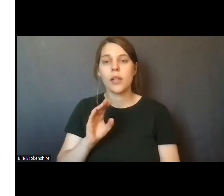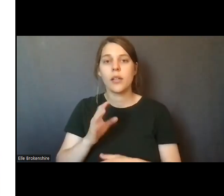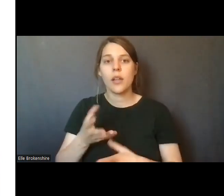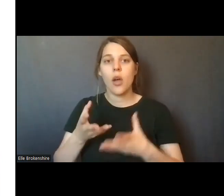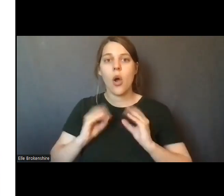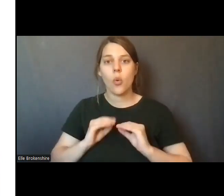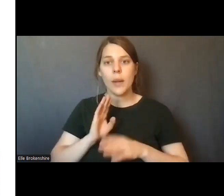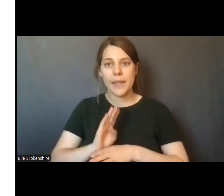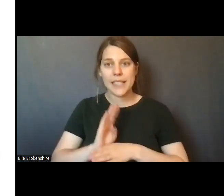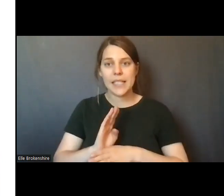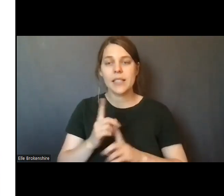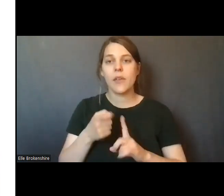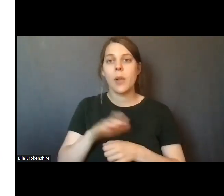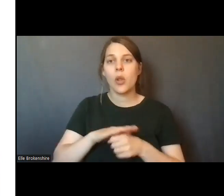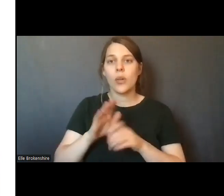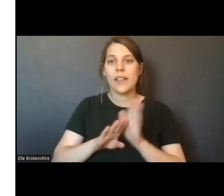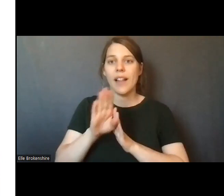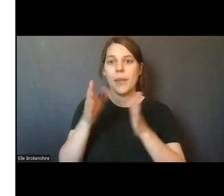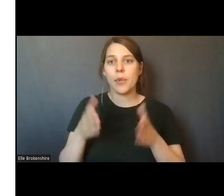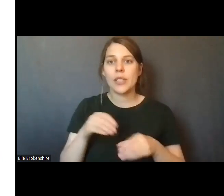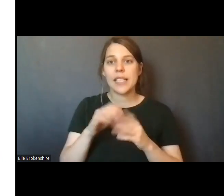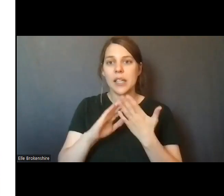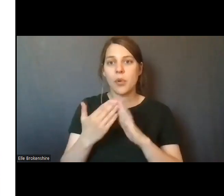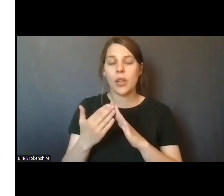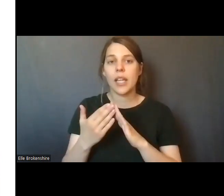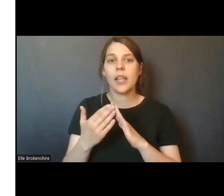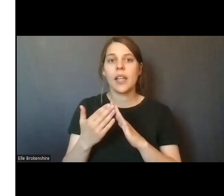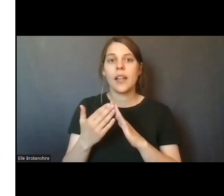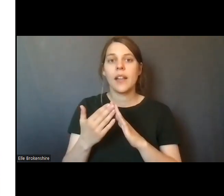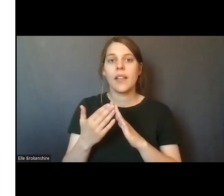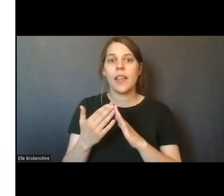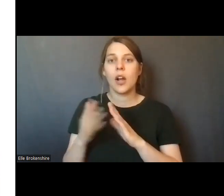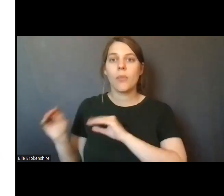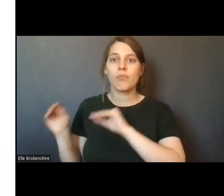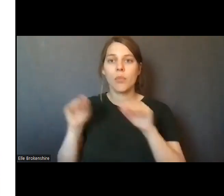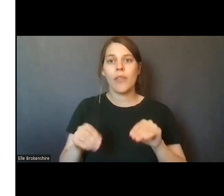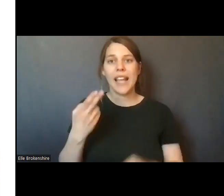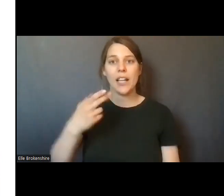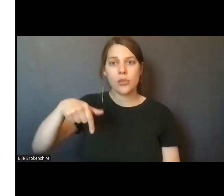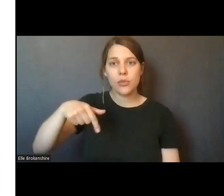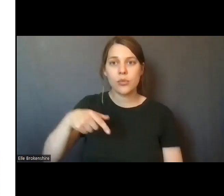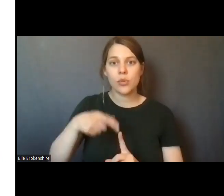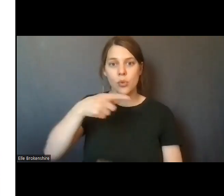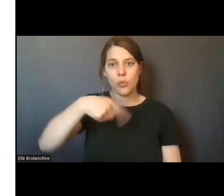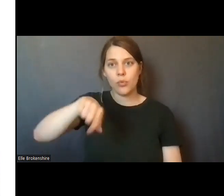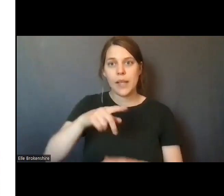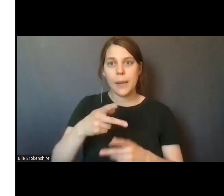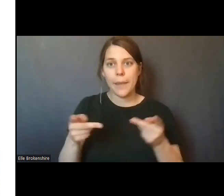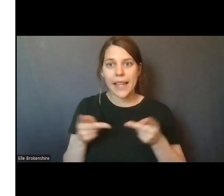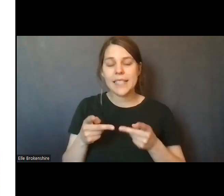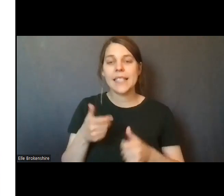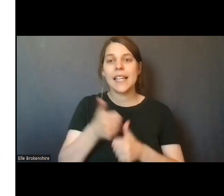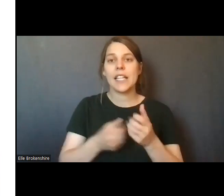local community who are bringing either their headquarters to the mixed use commercial space, and each property does